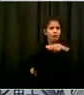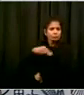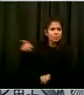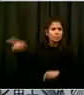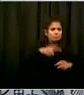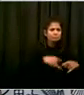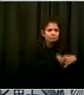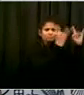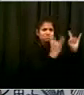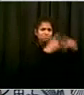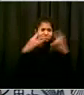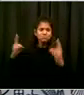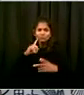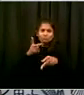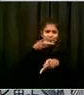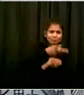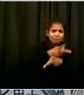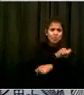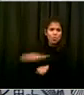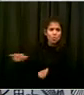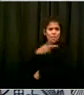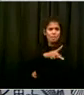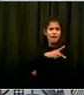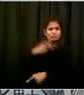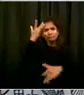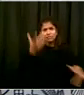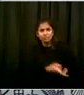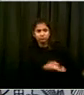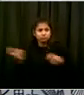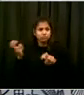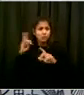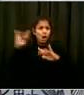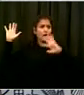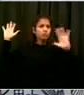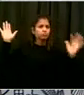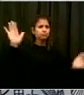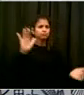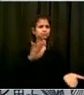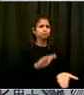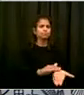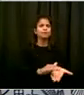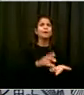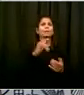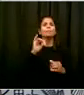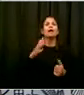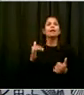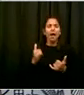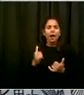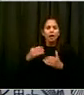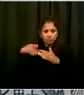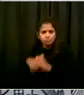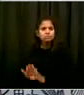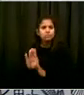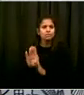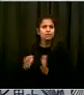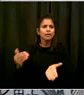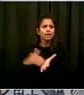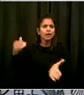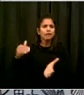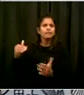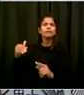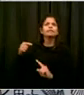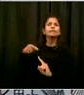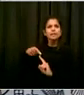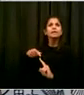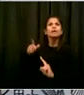and will overcome. But I guarantee you, there will be people who try to divide us in this moment of challenge. There will be people who try